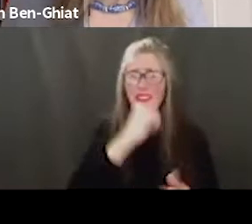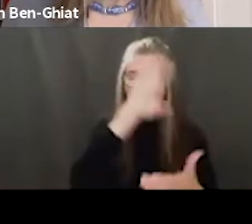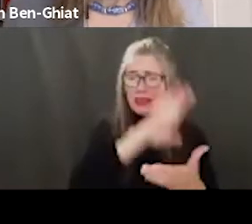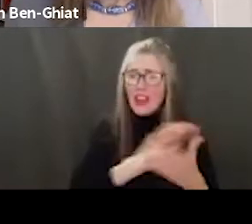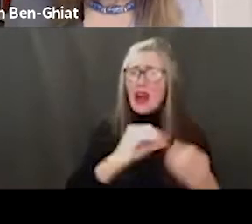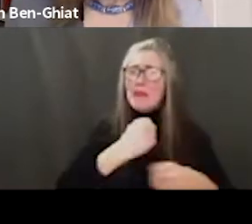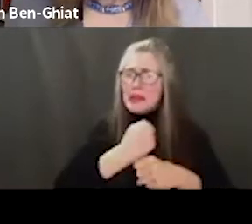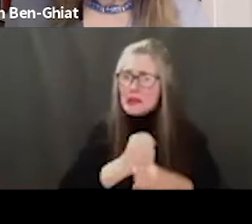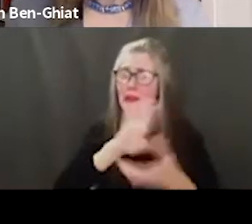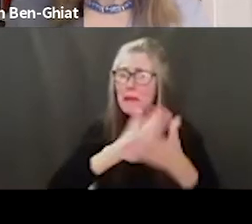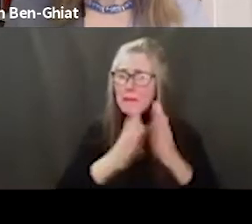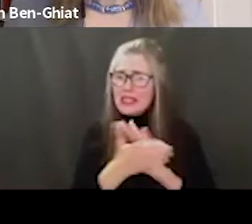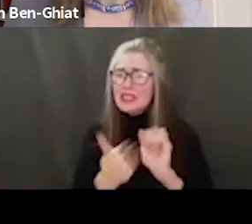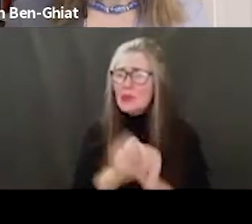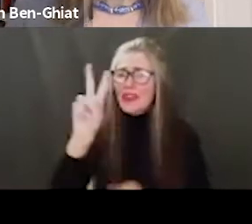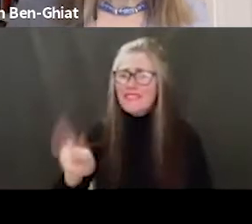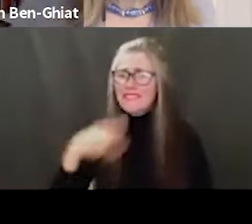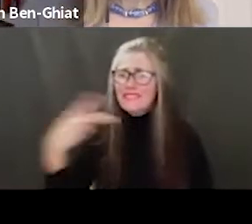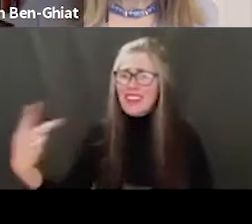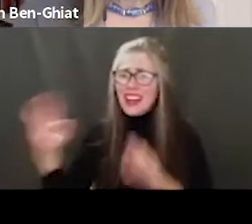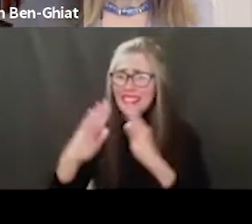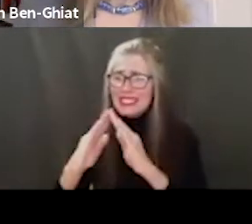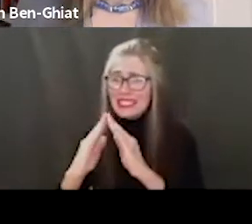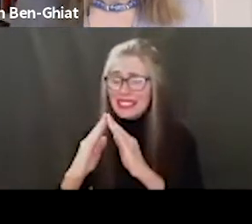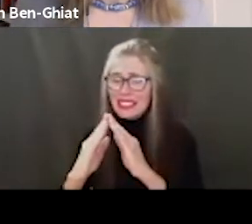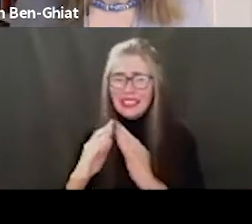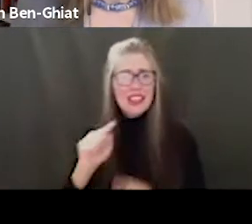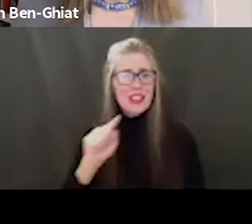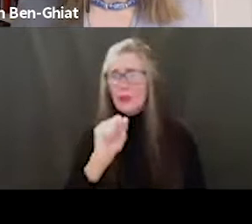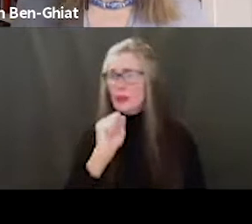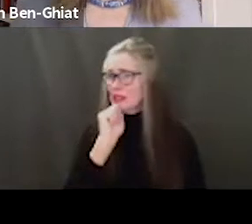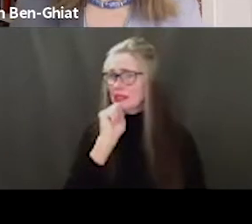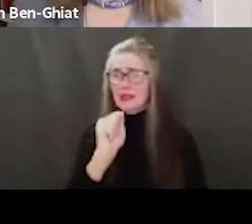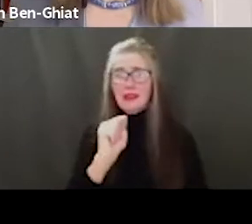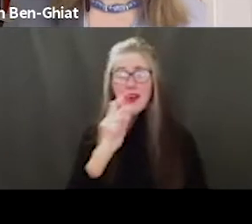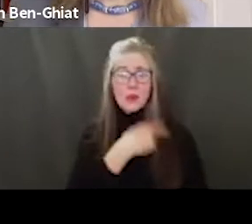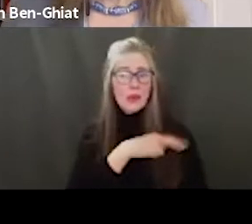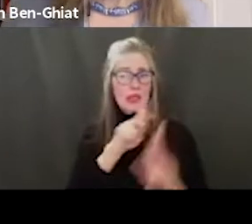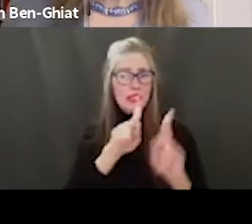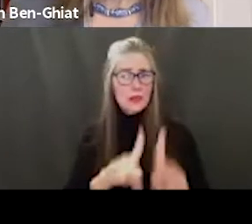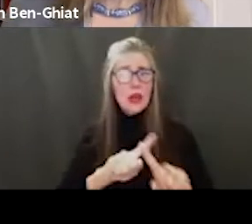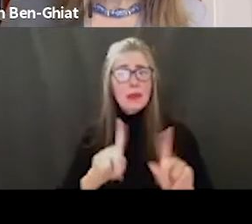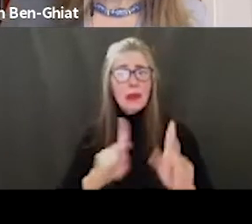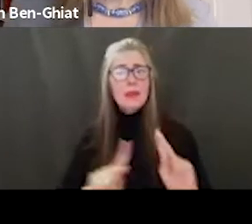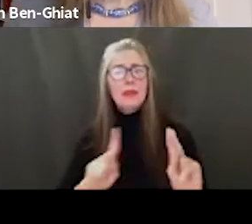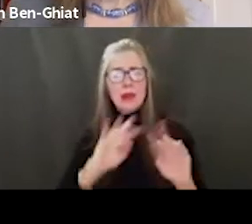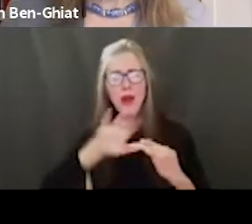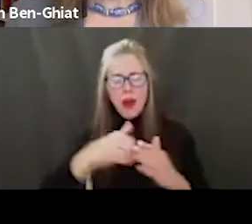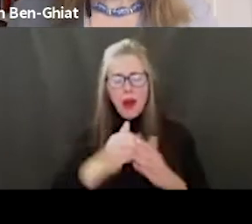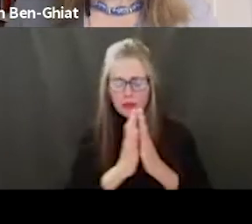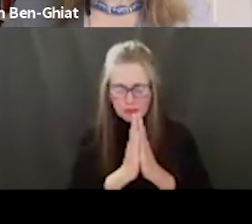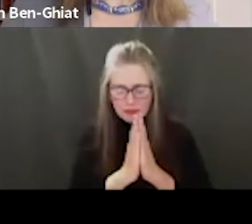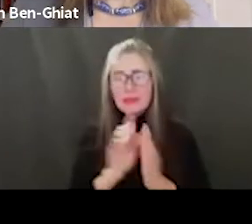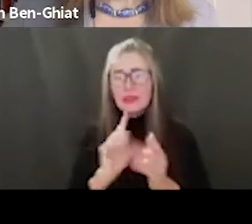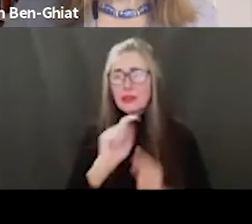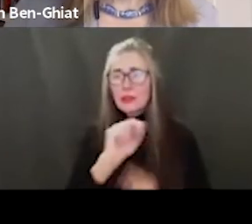not exactly a pious man, and yet he's acclaimed in this fashion. Now, personality cults are diffused